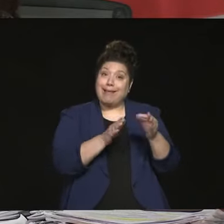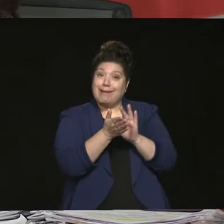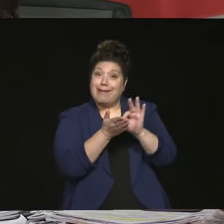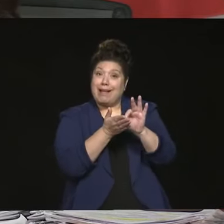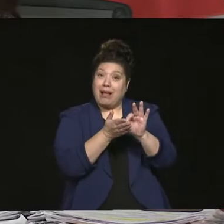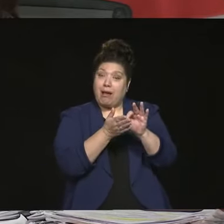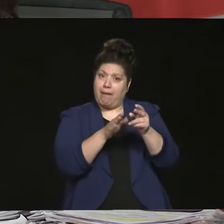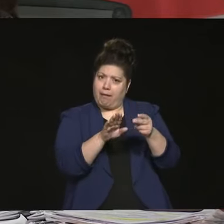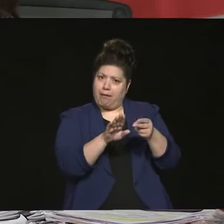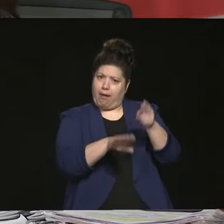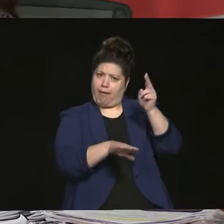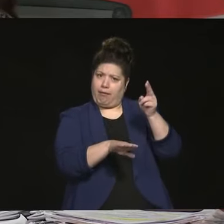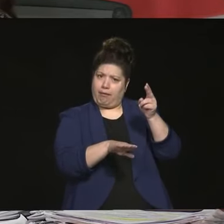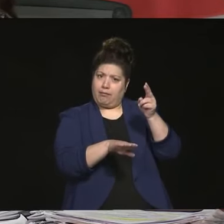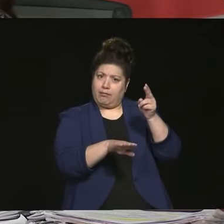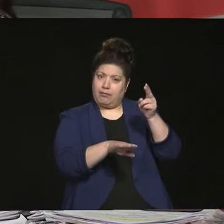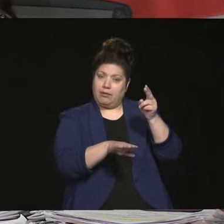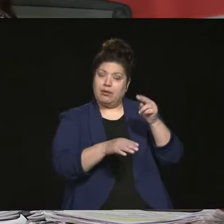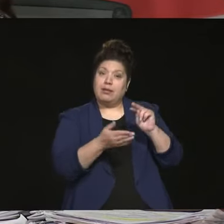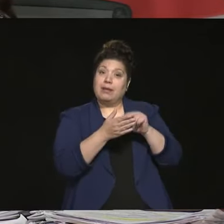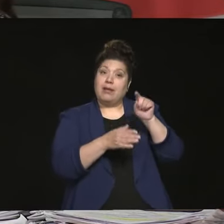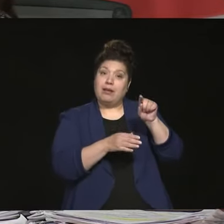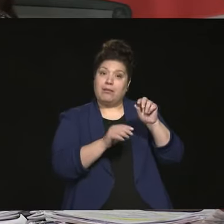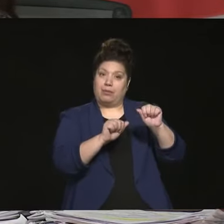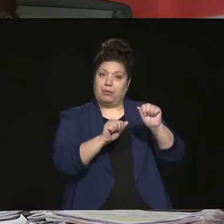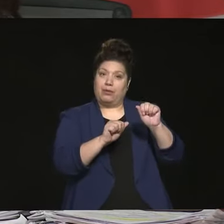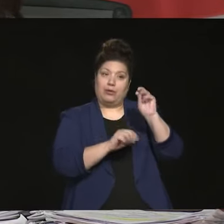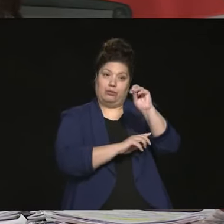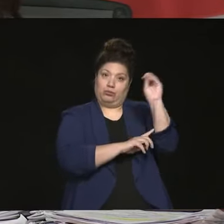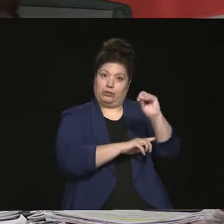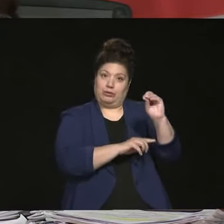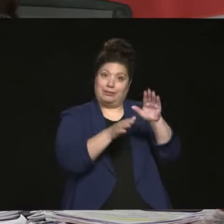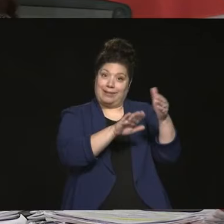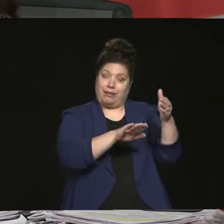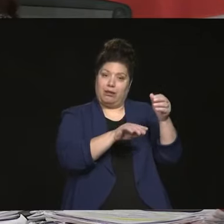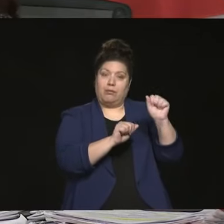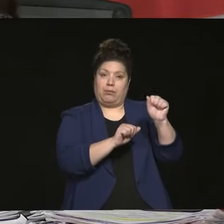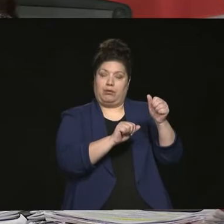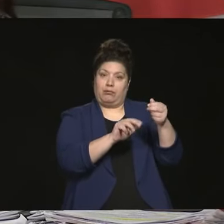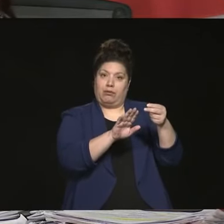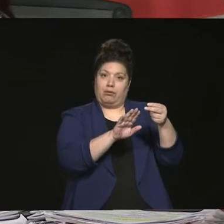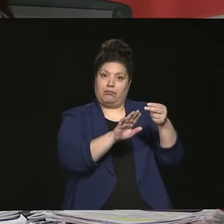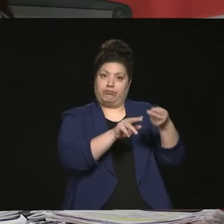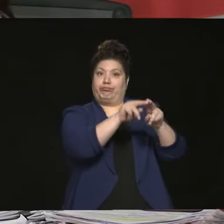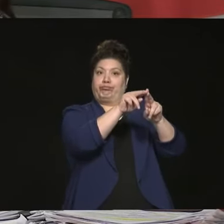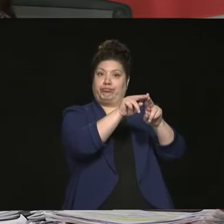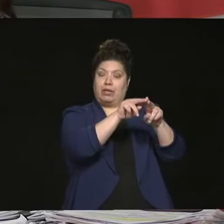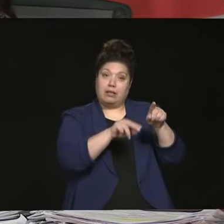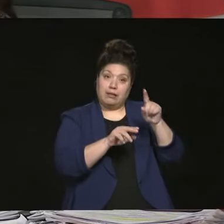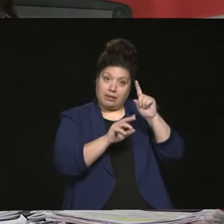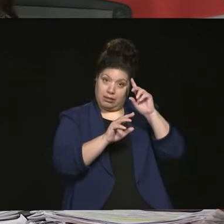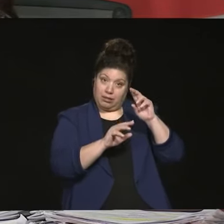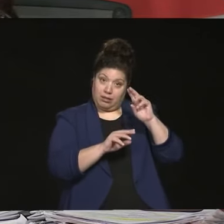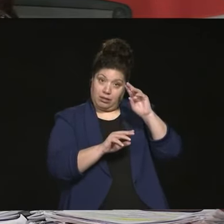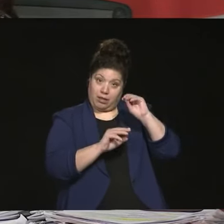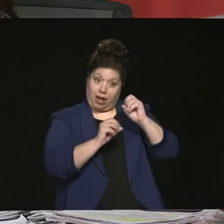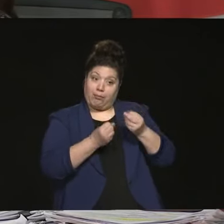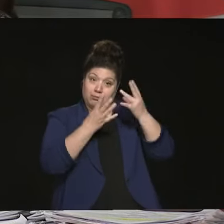to increase. And I think that's what we're seeing right now. And we might expect that ratio to continue to increase as the